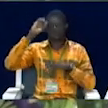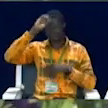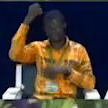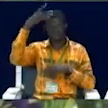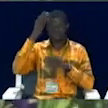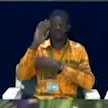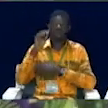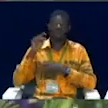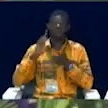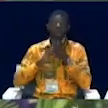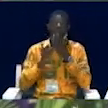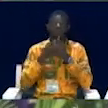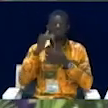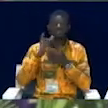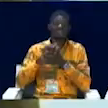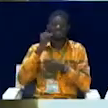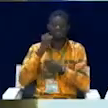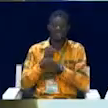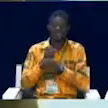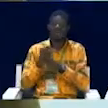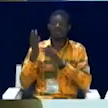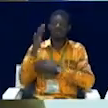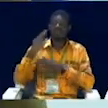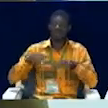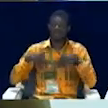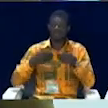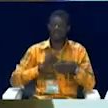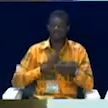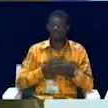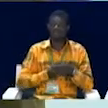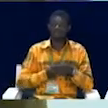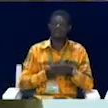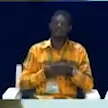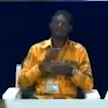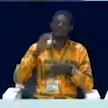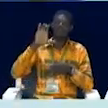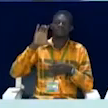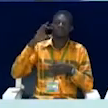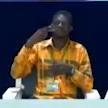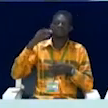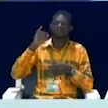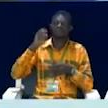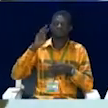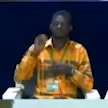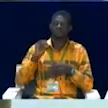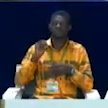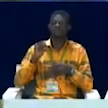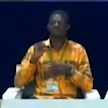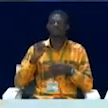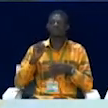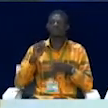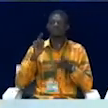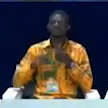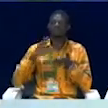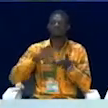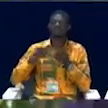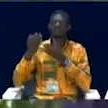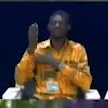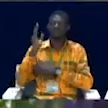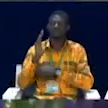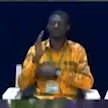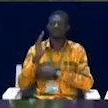God, December that year, God gave us Chidum Oluwadamilola. And to the glory of